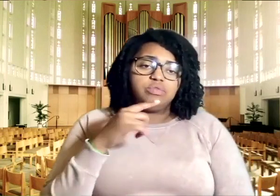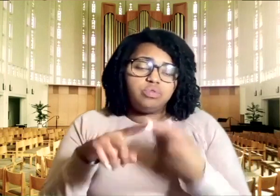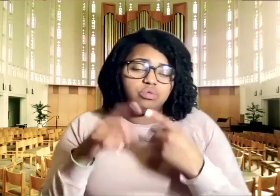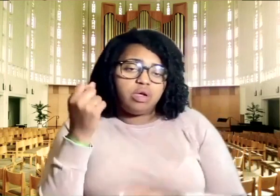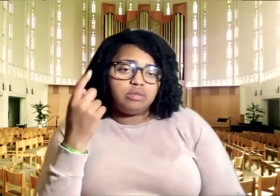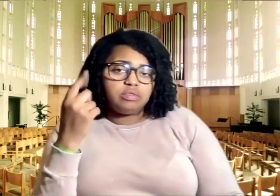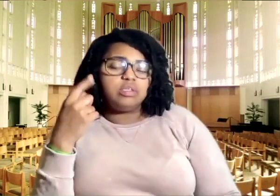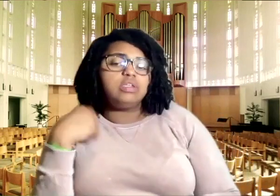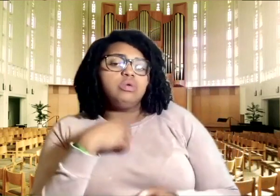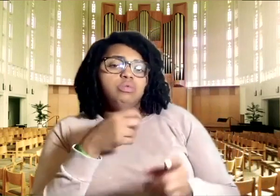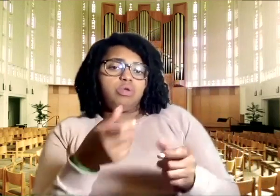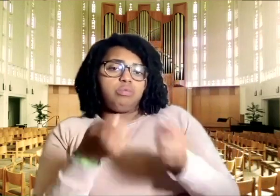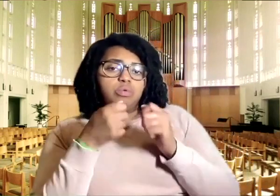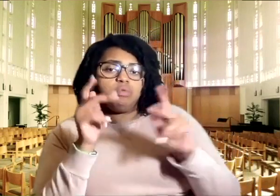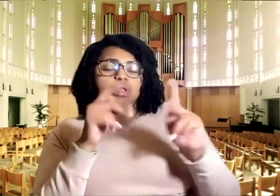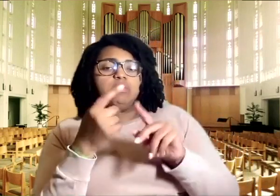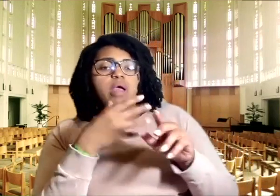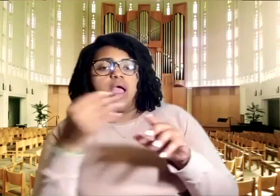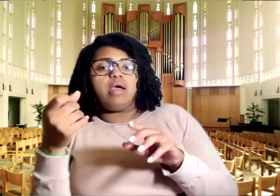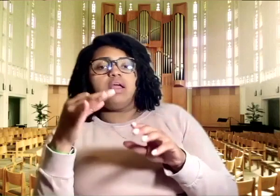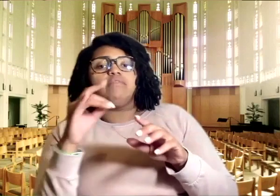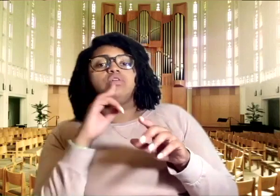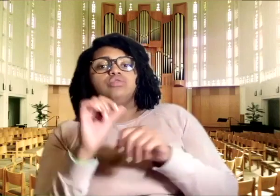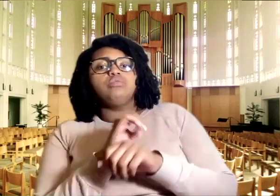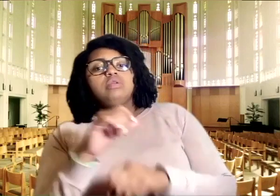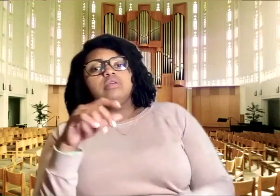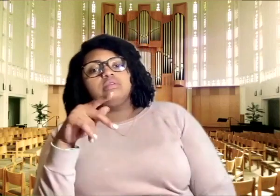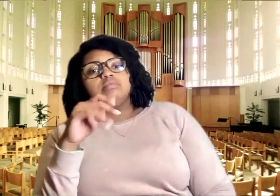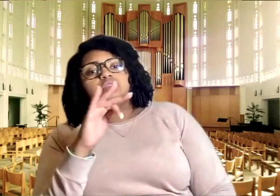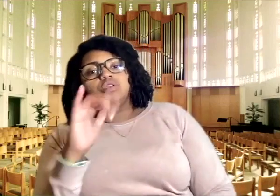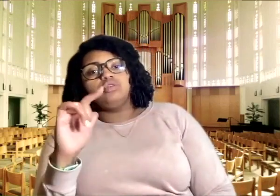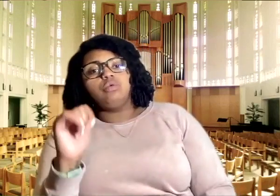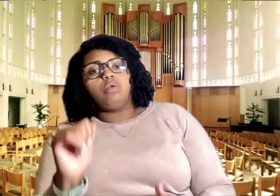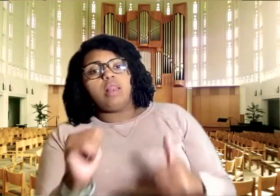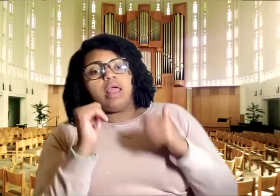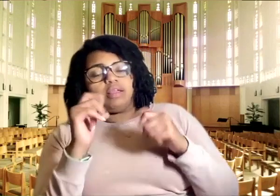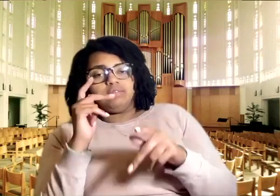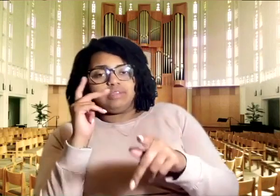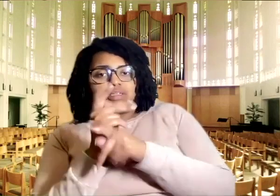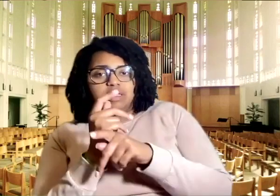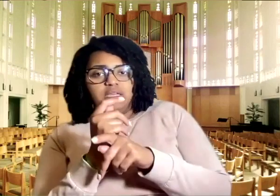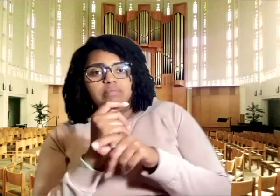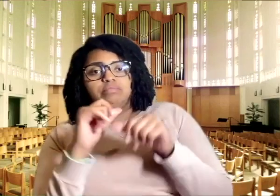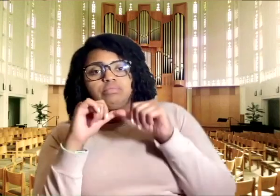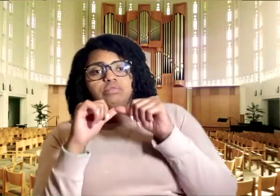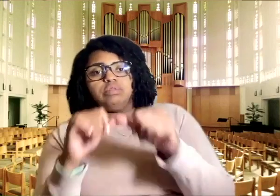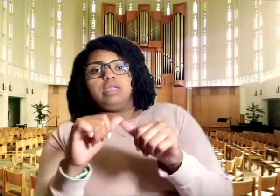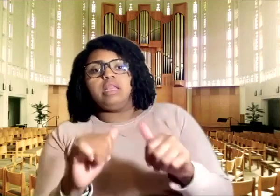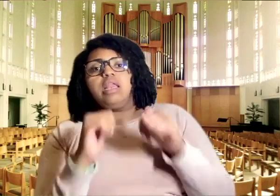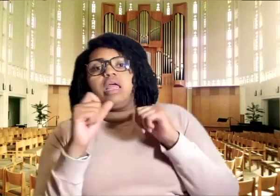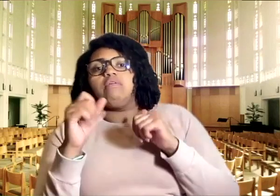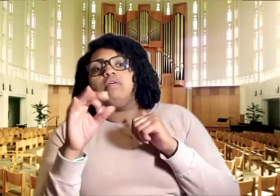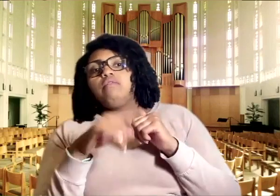potential life in order to sustain the lives of those we deem